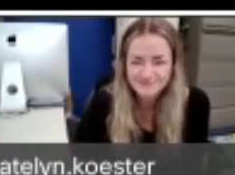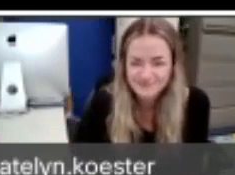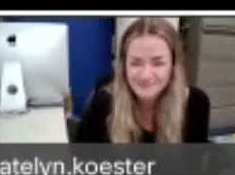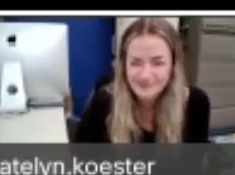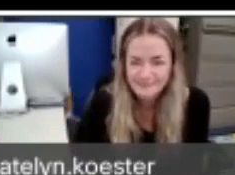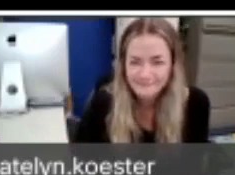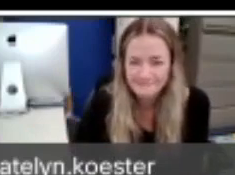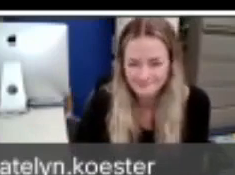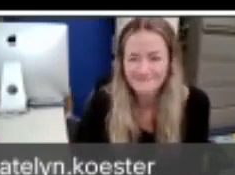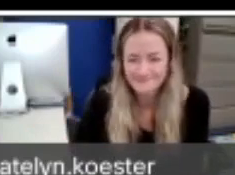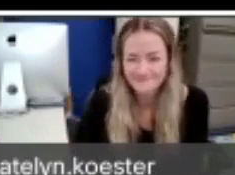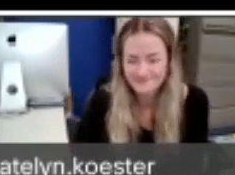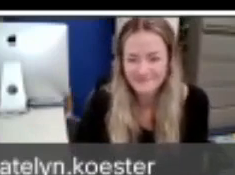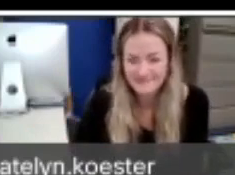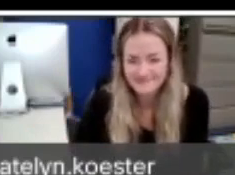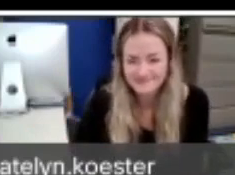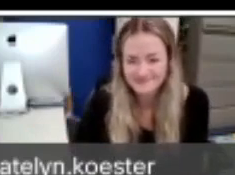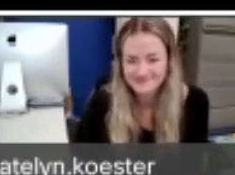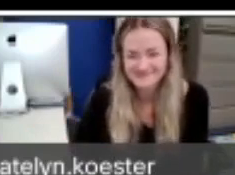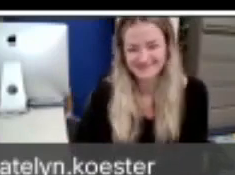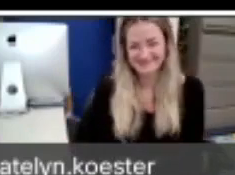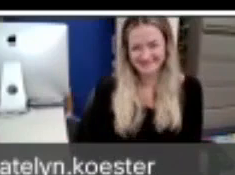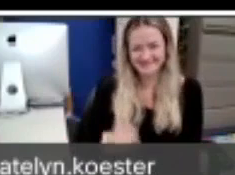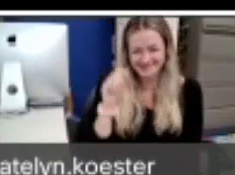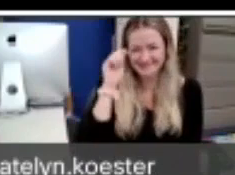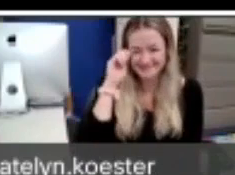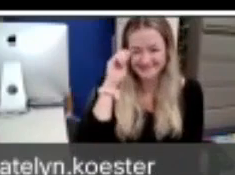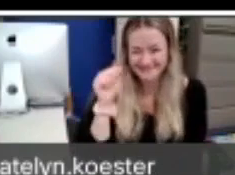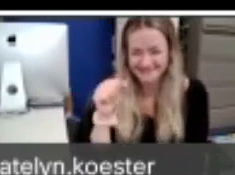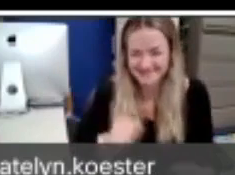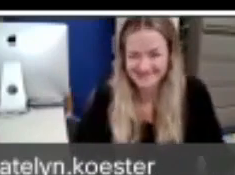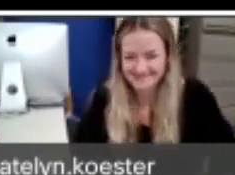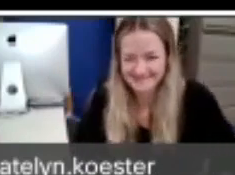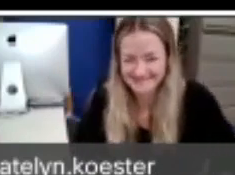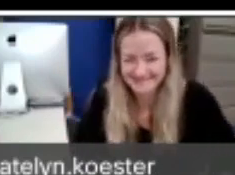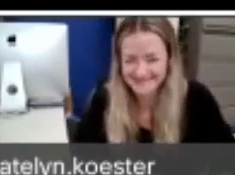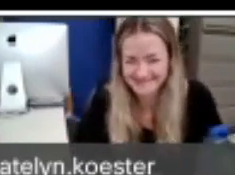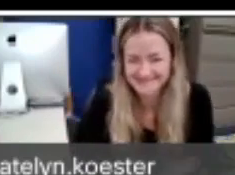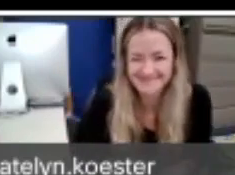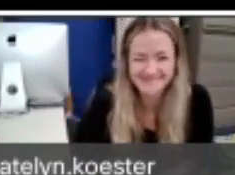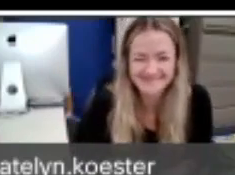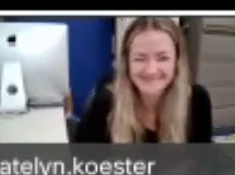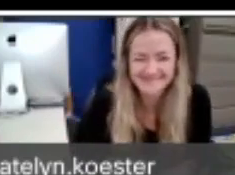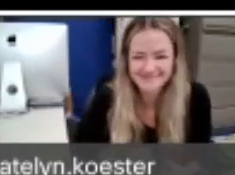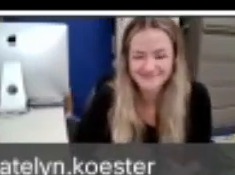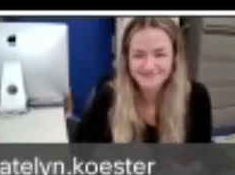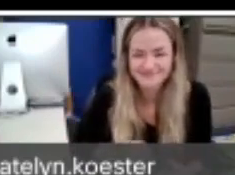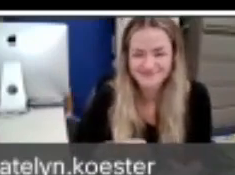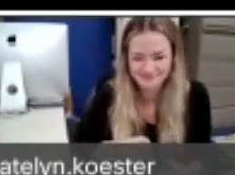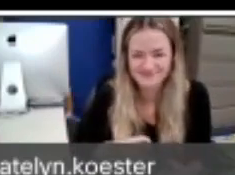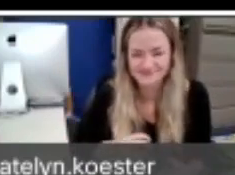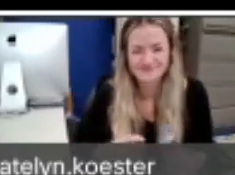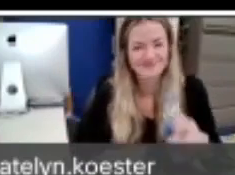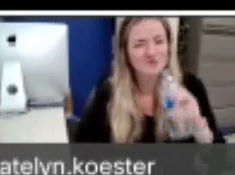used to work at deaf adult services back in 1988 or 1989, and my mother was an interpreter,